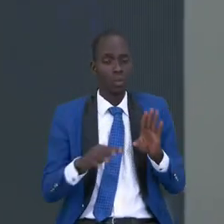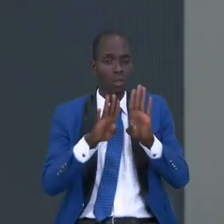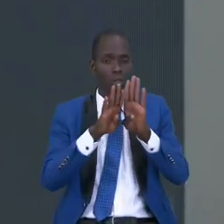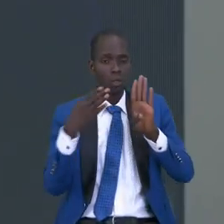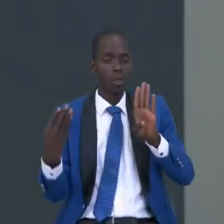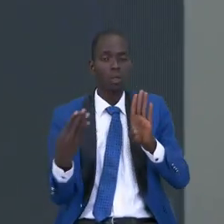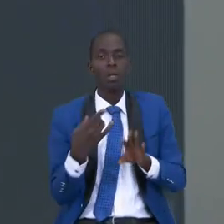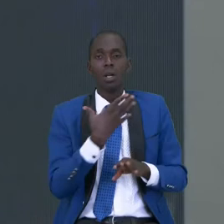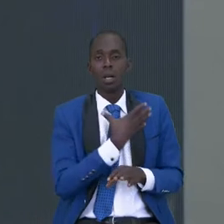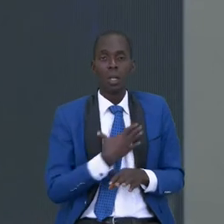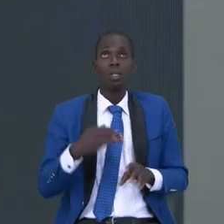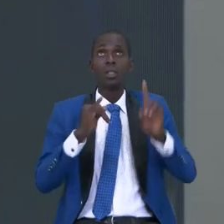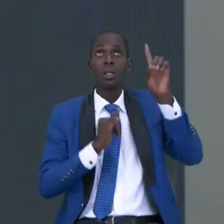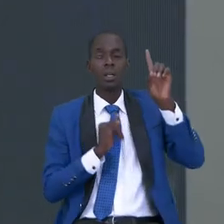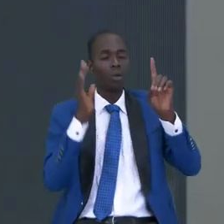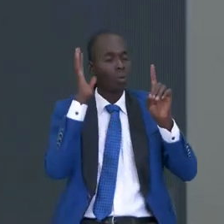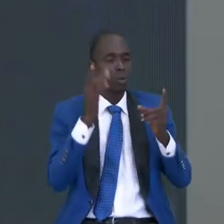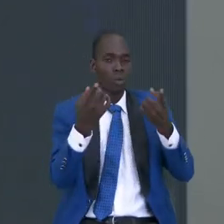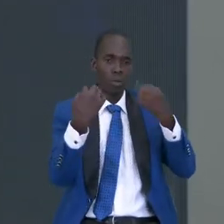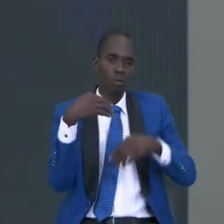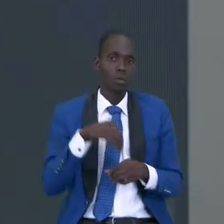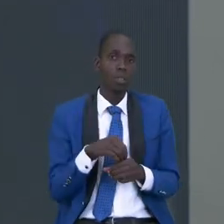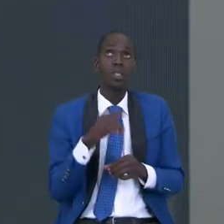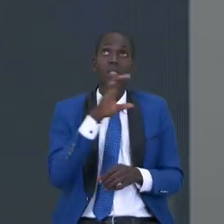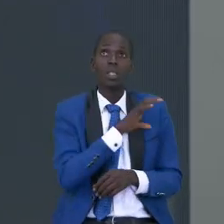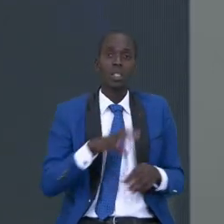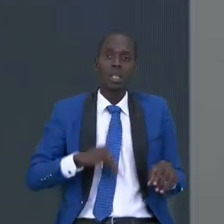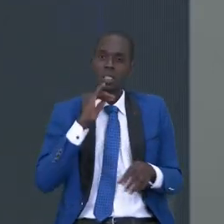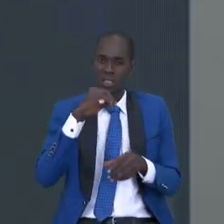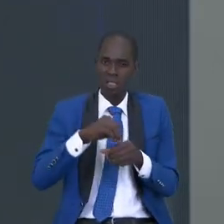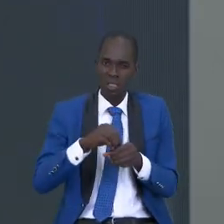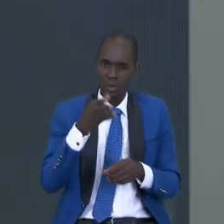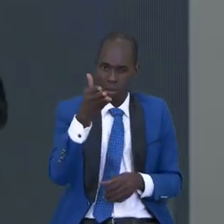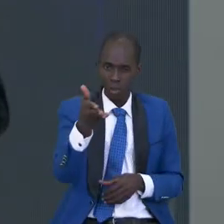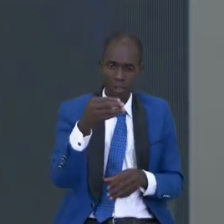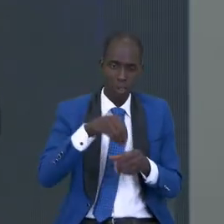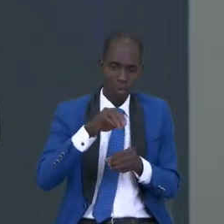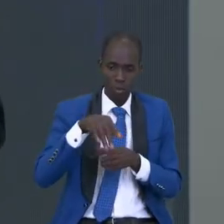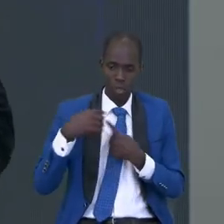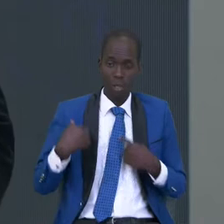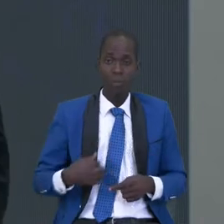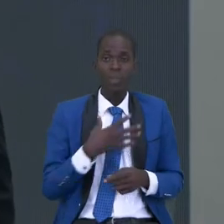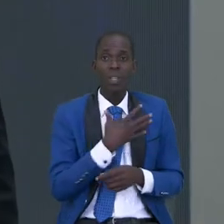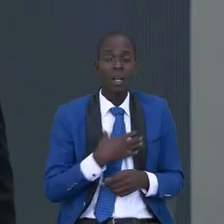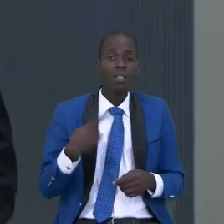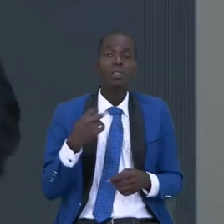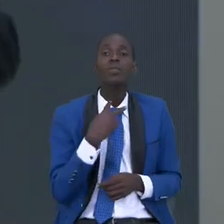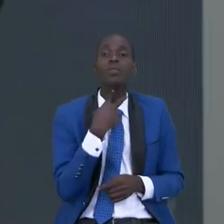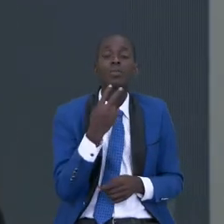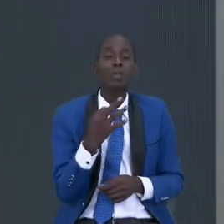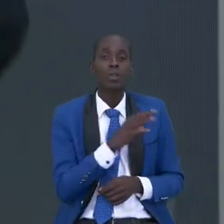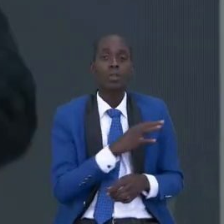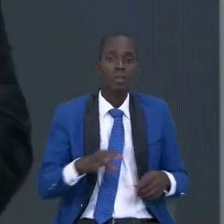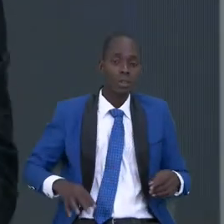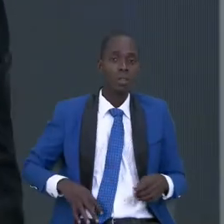is there inside you. And his voice, he doesn't have a voice of his